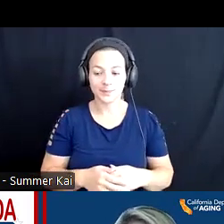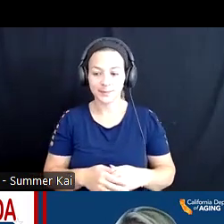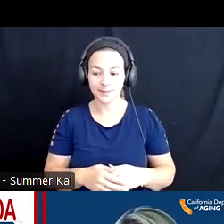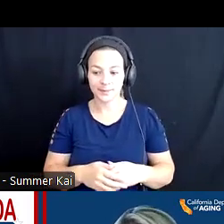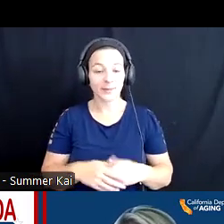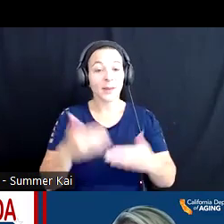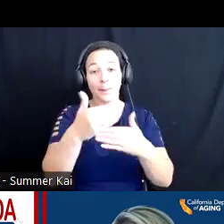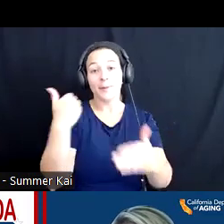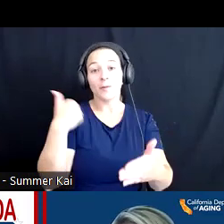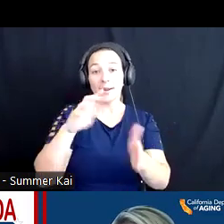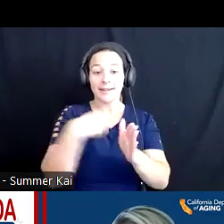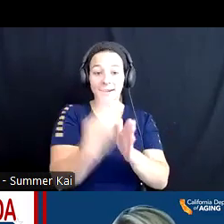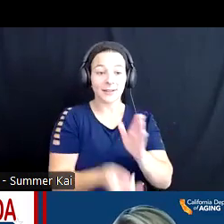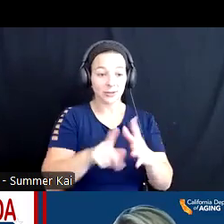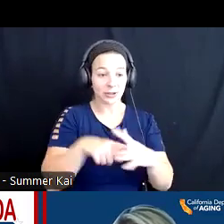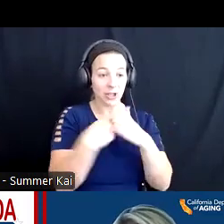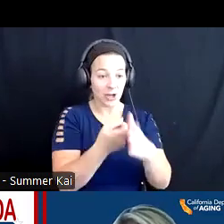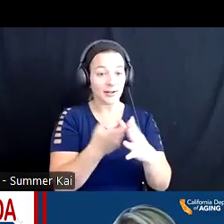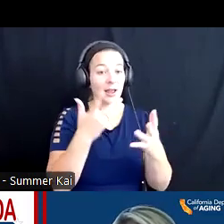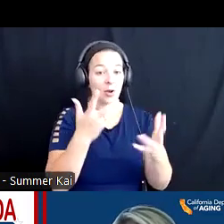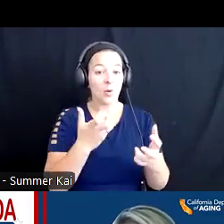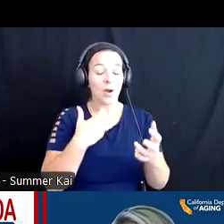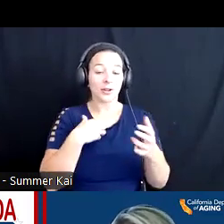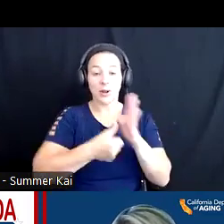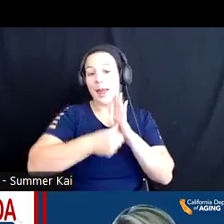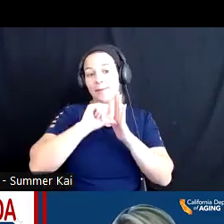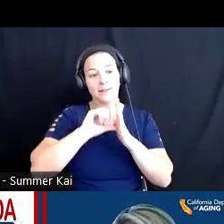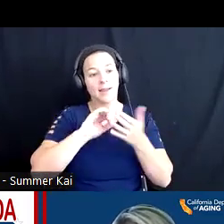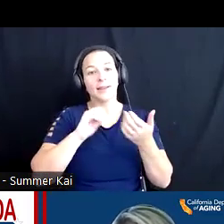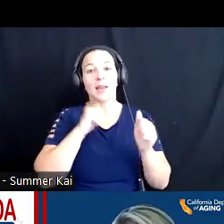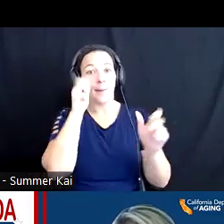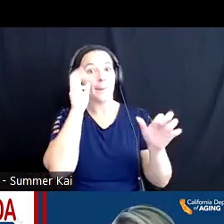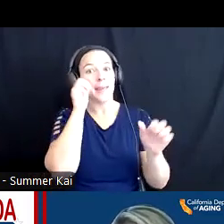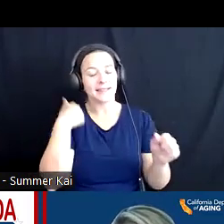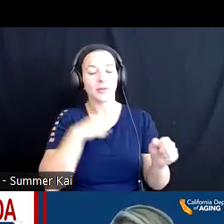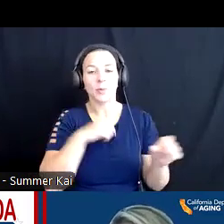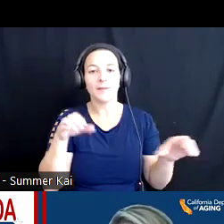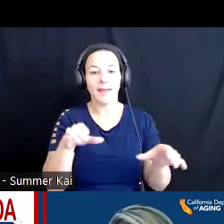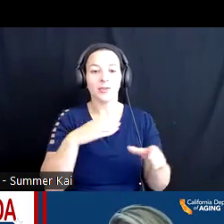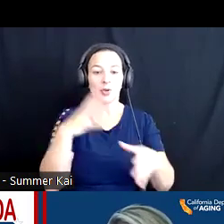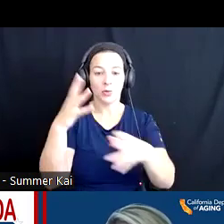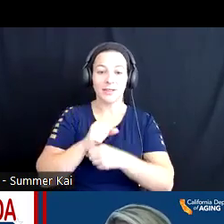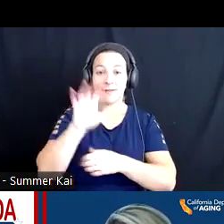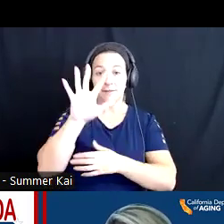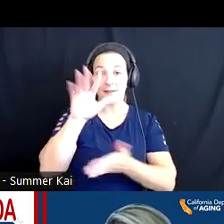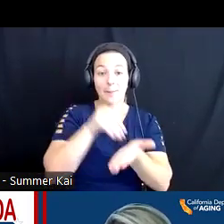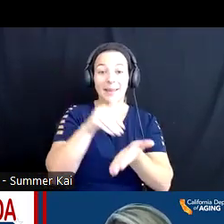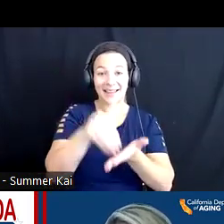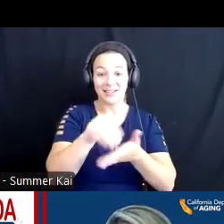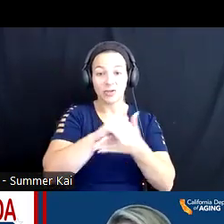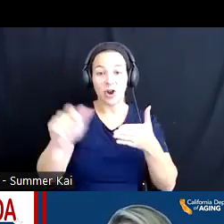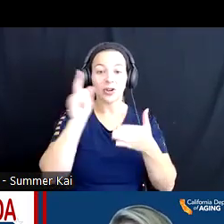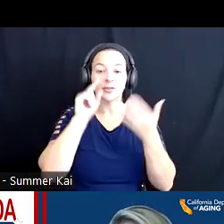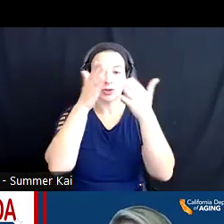So before I get started, I just want to underscore how incredibly fortunate we were to receive $5 million of general